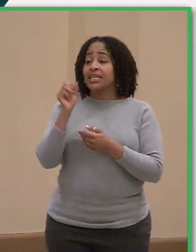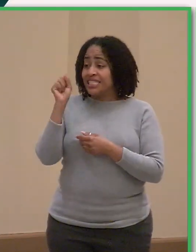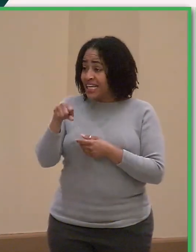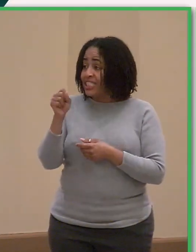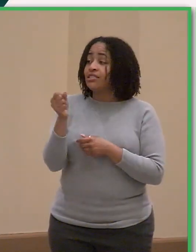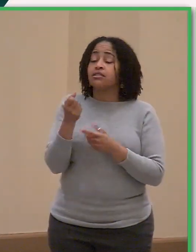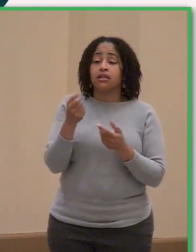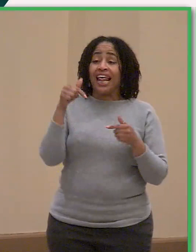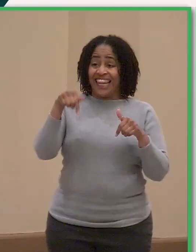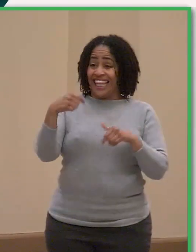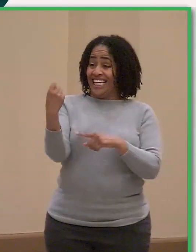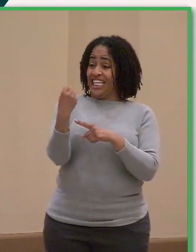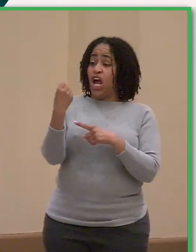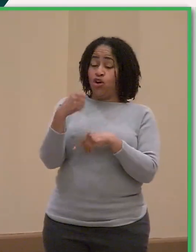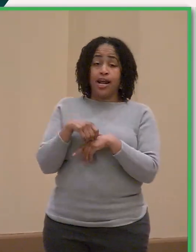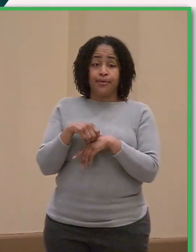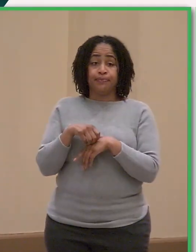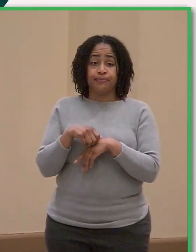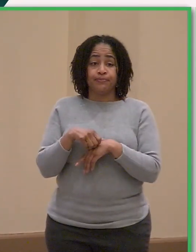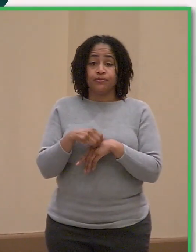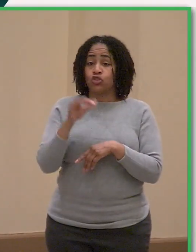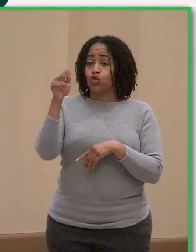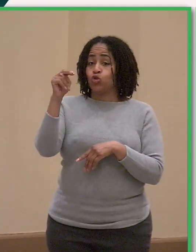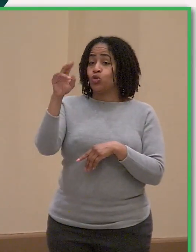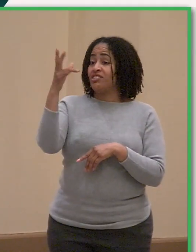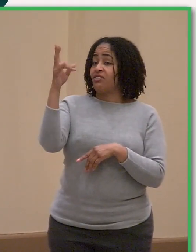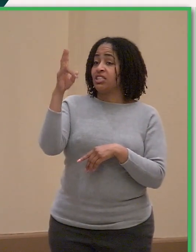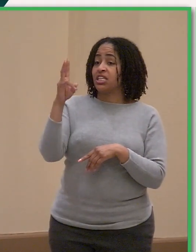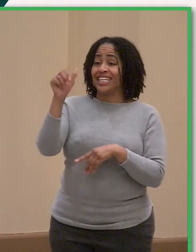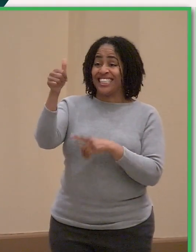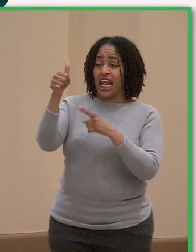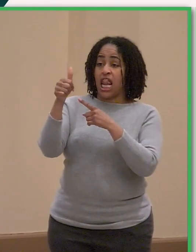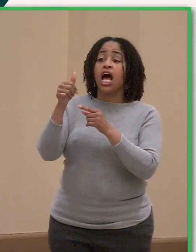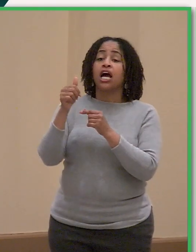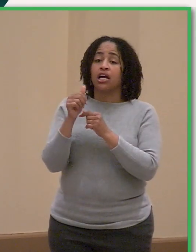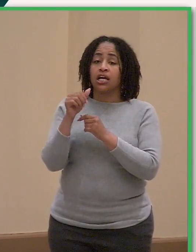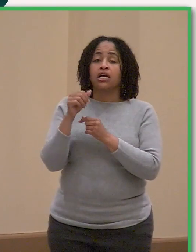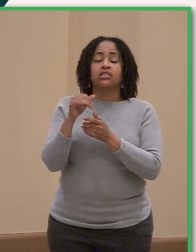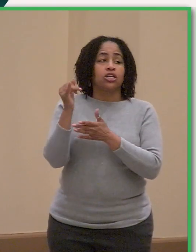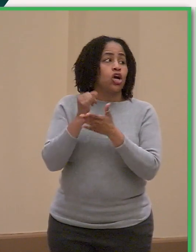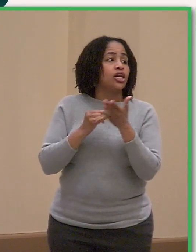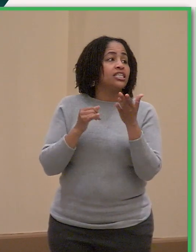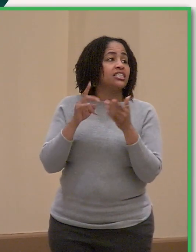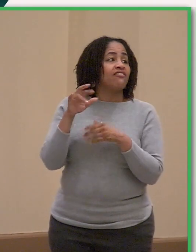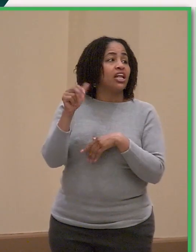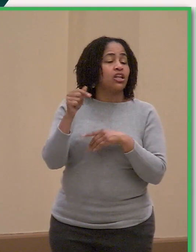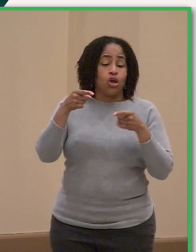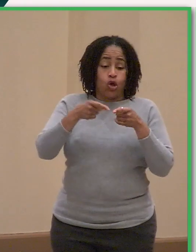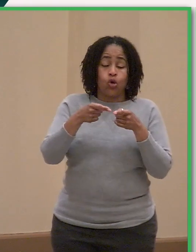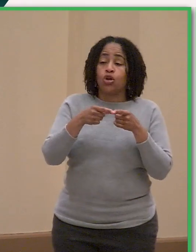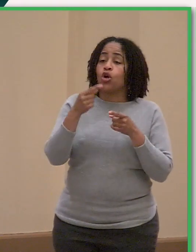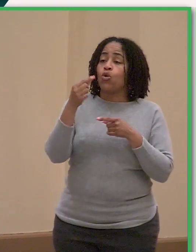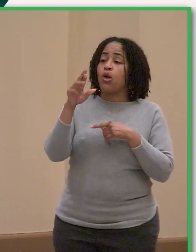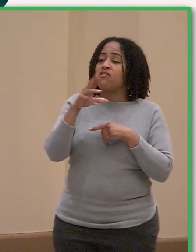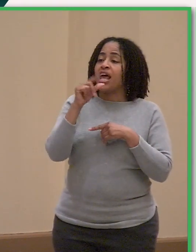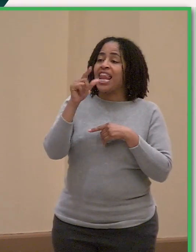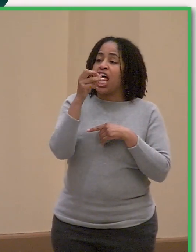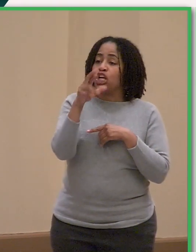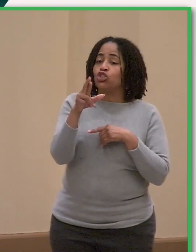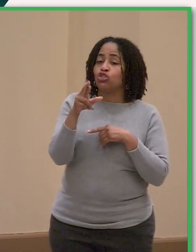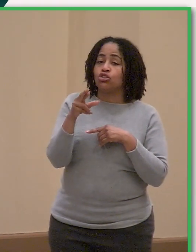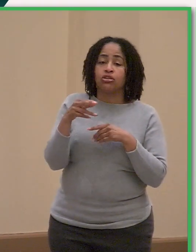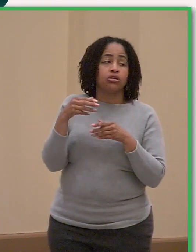Yes, so this Saturday, June 17th at 10 o'clock at the Artists Village at the corner of Grand River and Losser, next to the